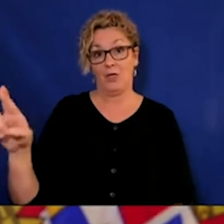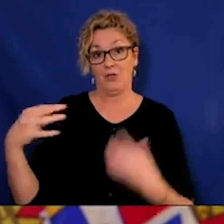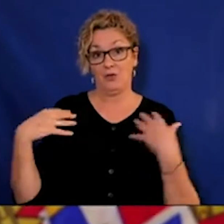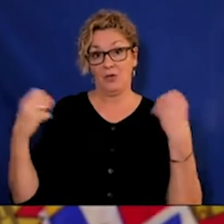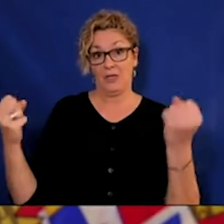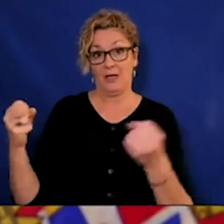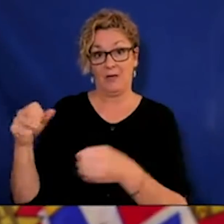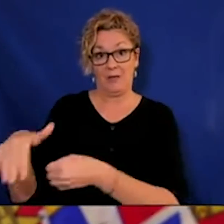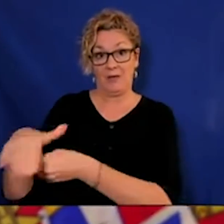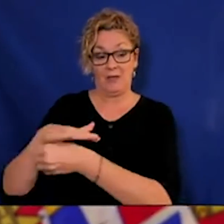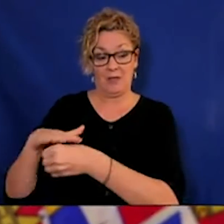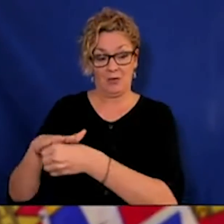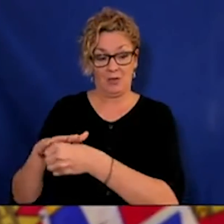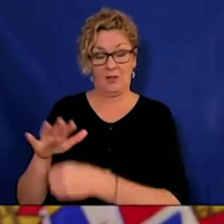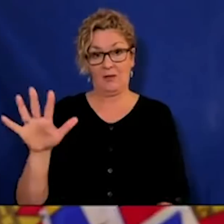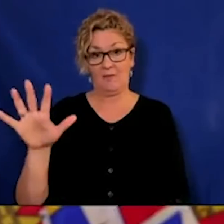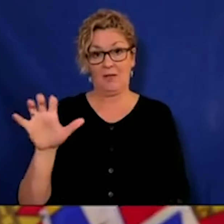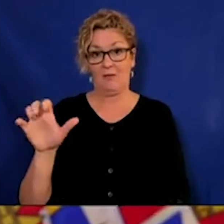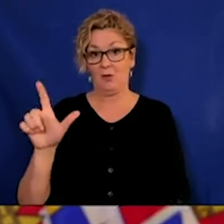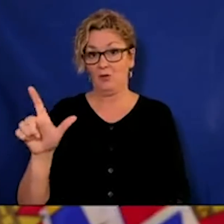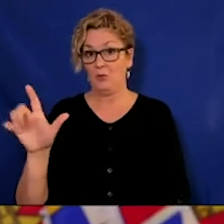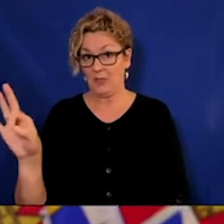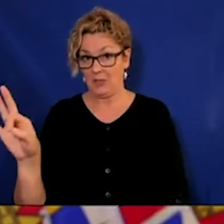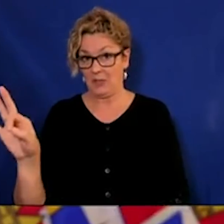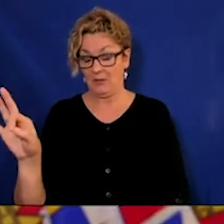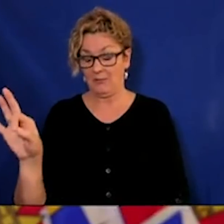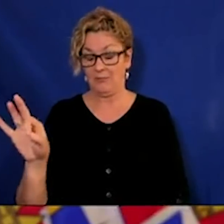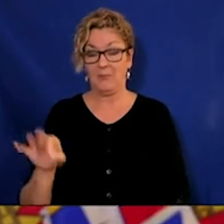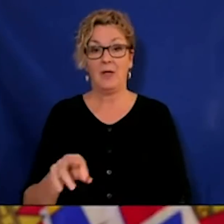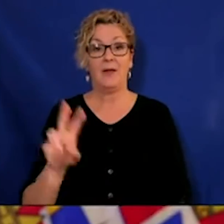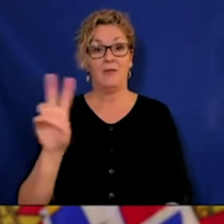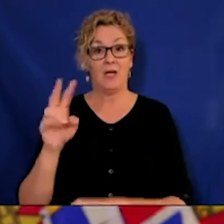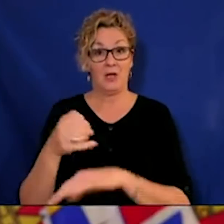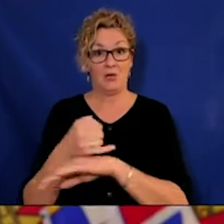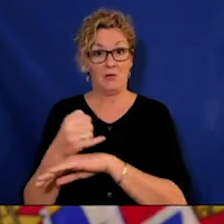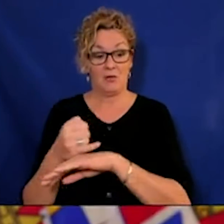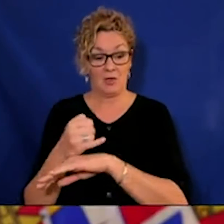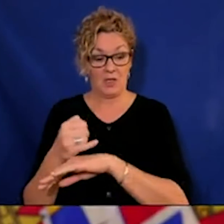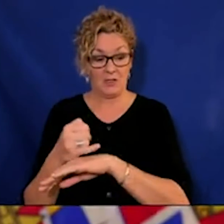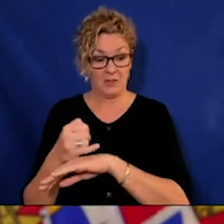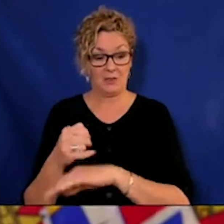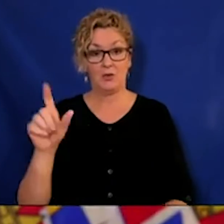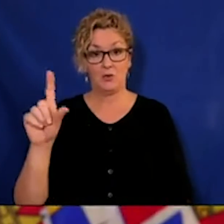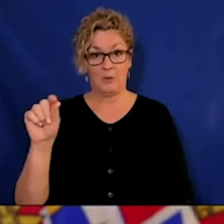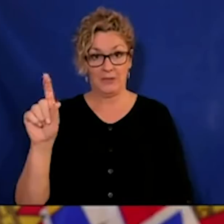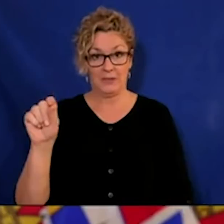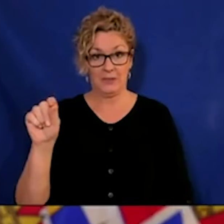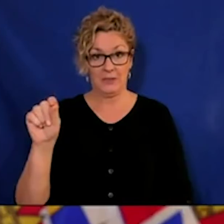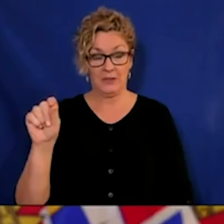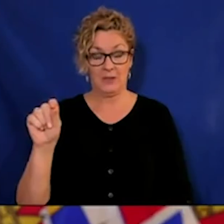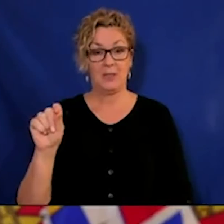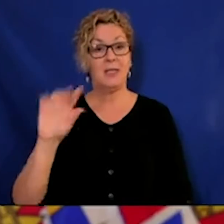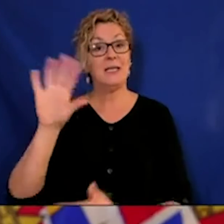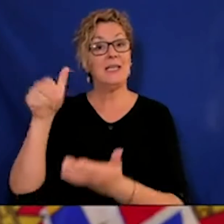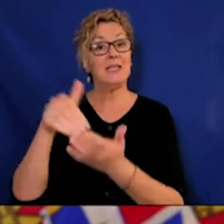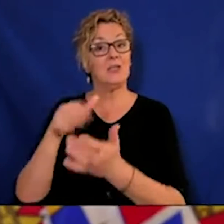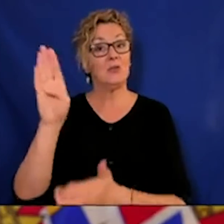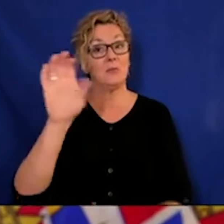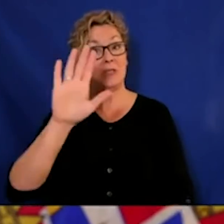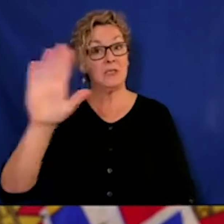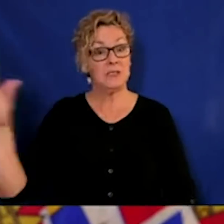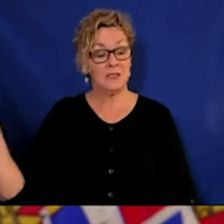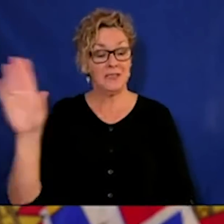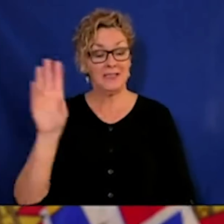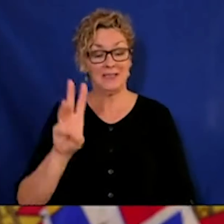529 people in Fraser Health Region today, 20 people on Vancouver Island Health, 66 people in the Interior